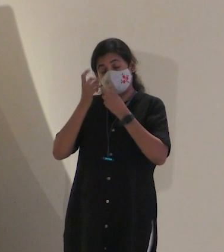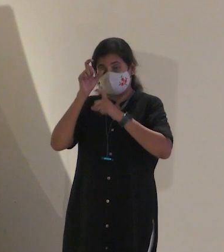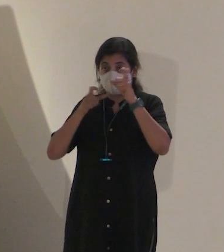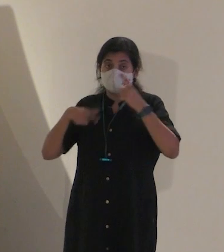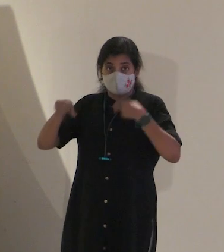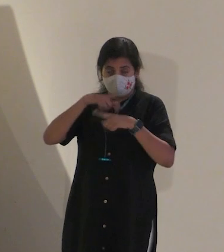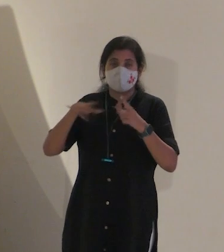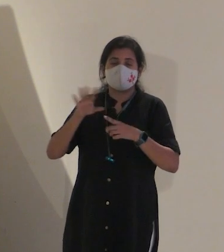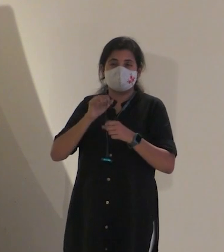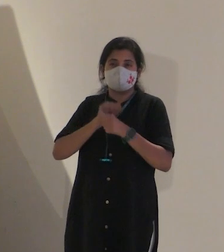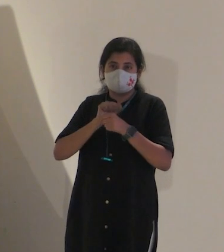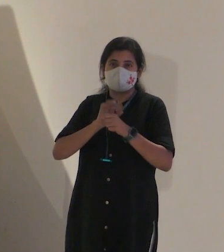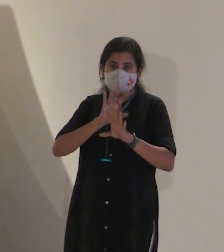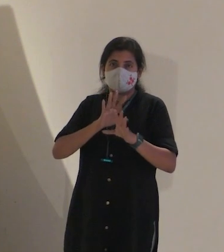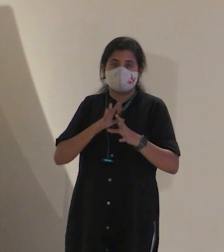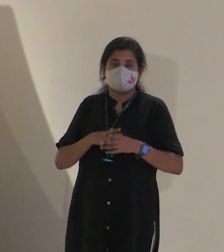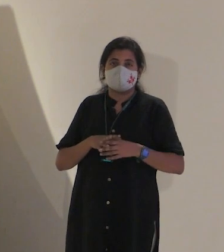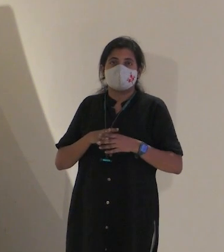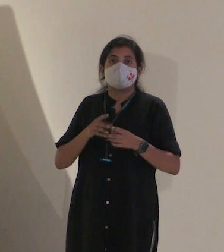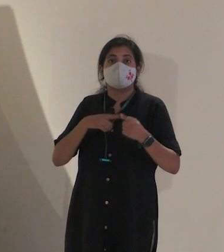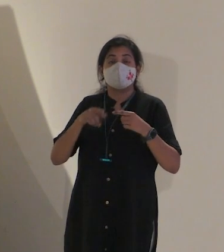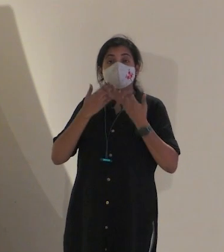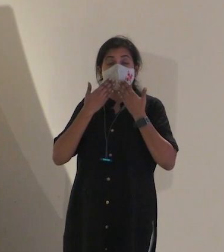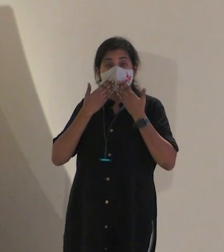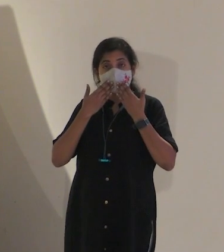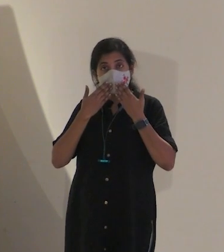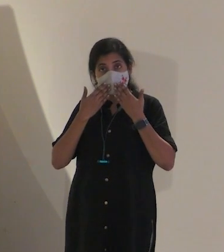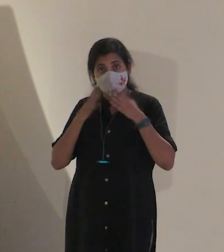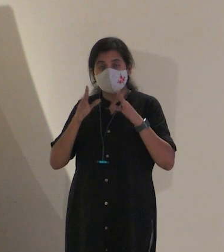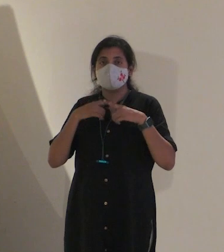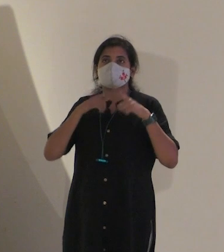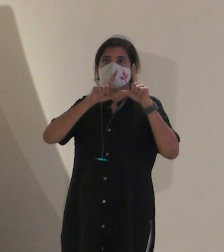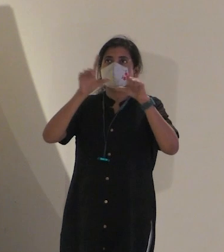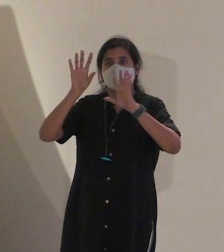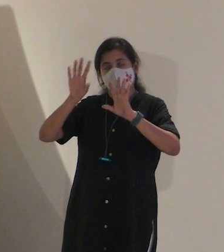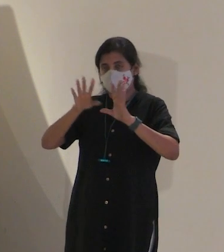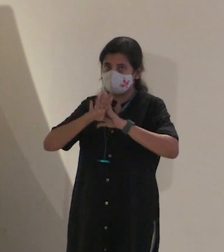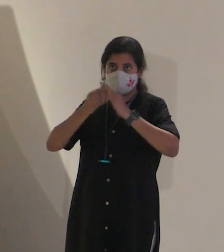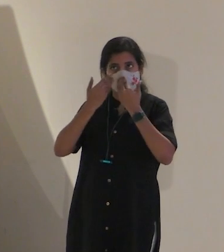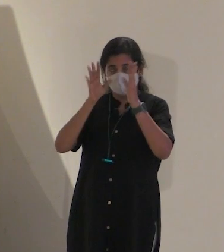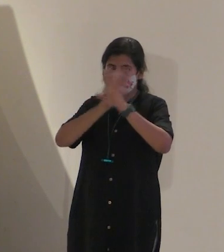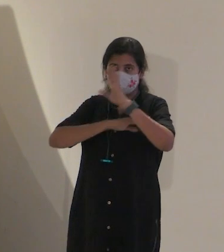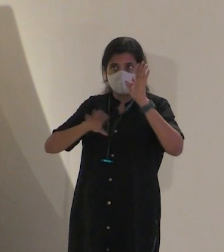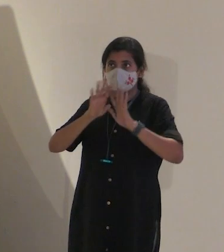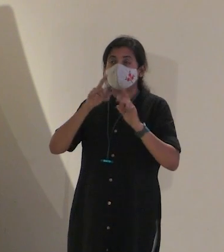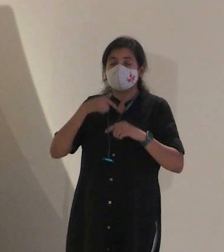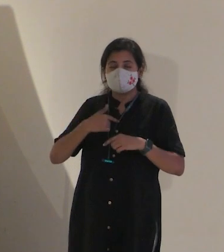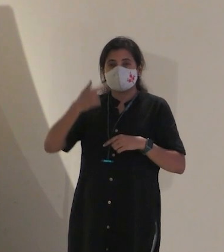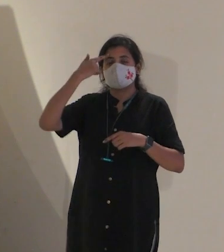in silos. We open up our archives to scholars. But I think we